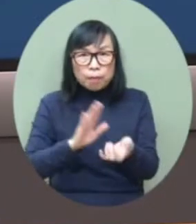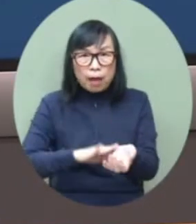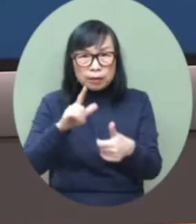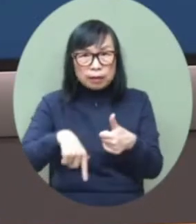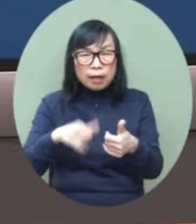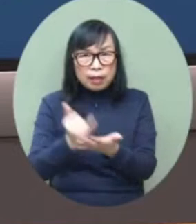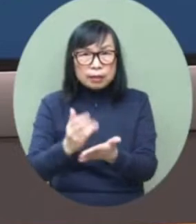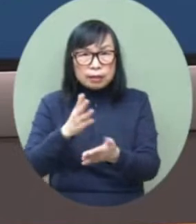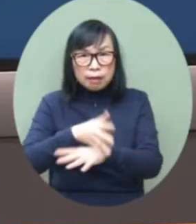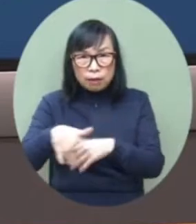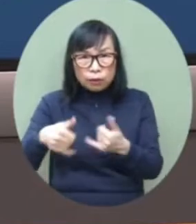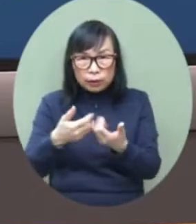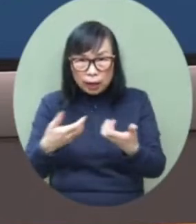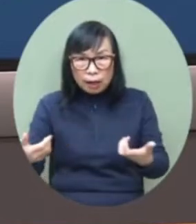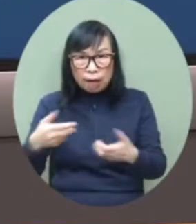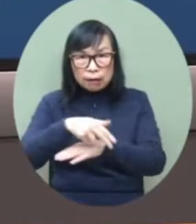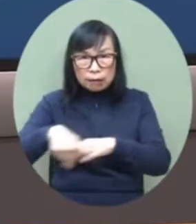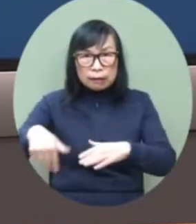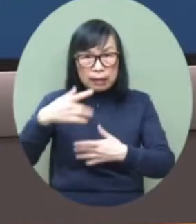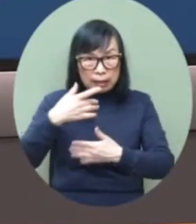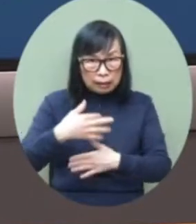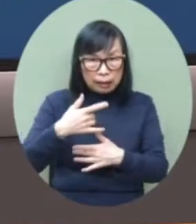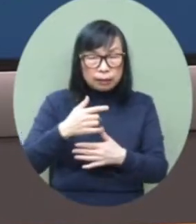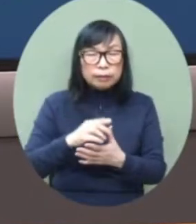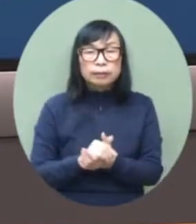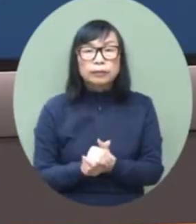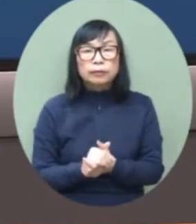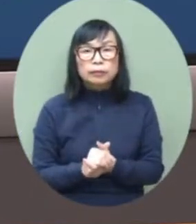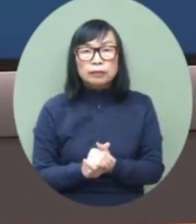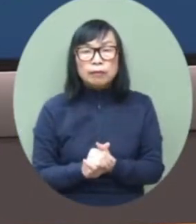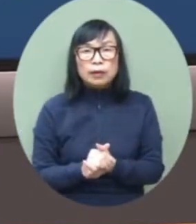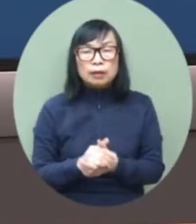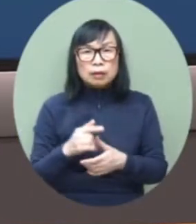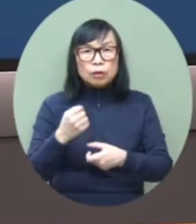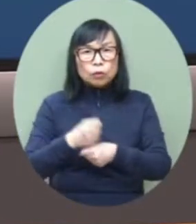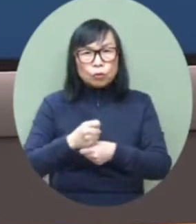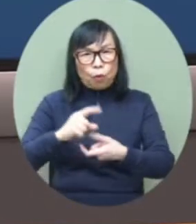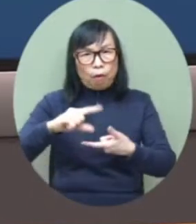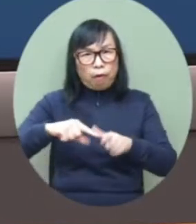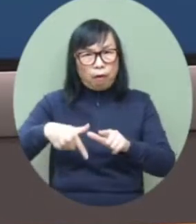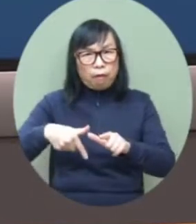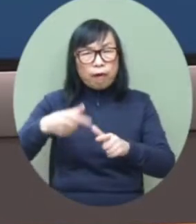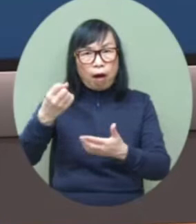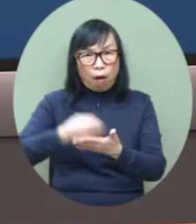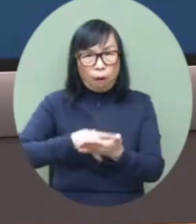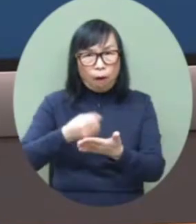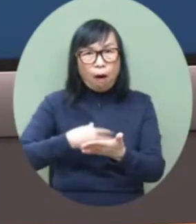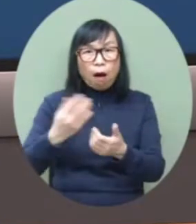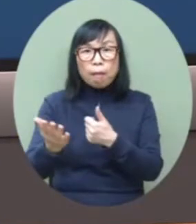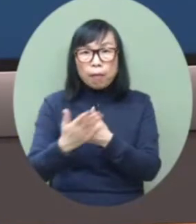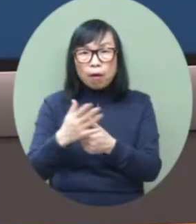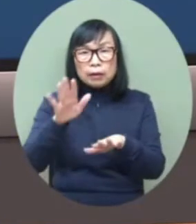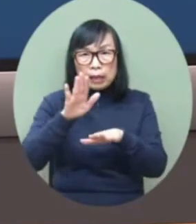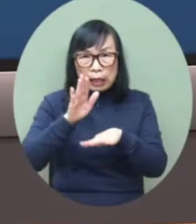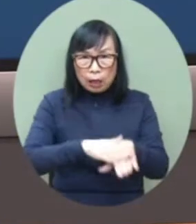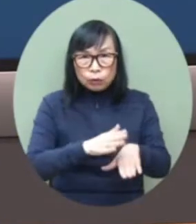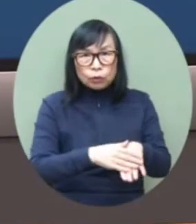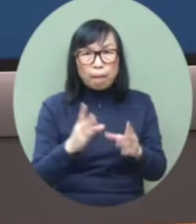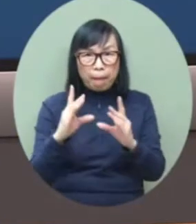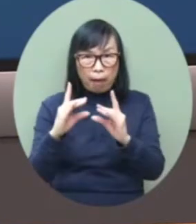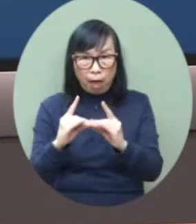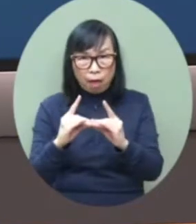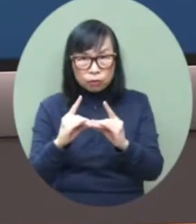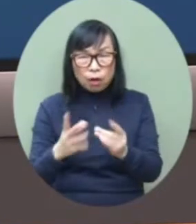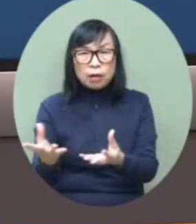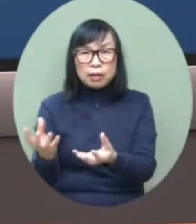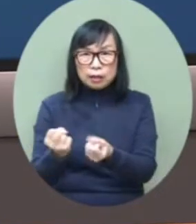the length of stay in the quarantine facilities. This arrangement can help us